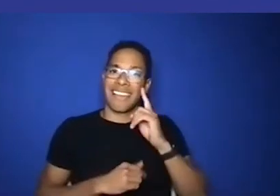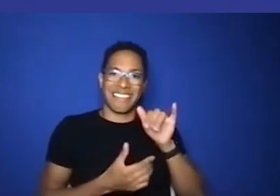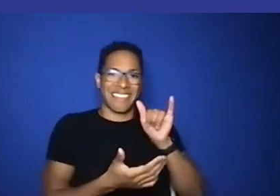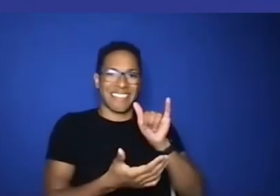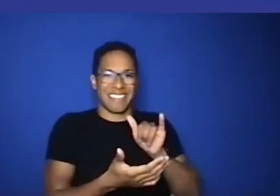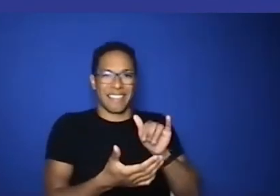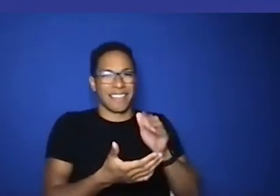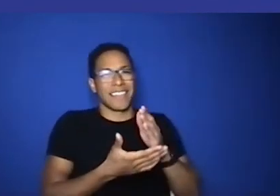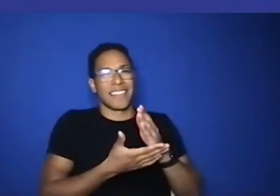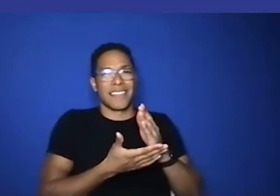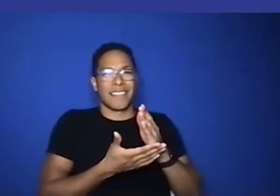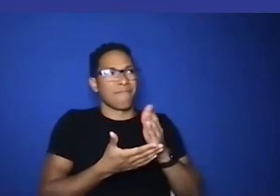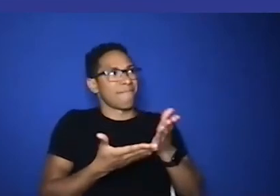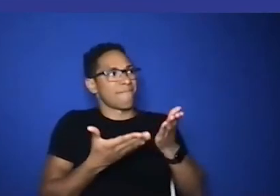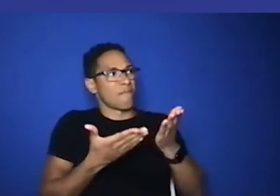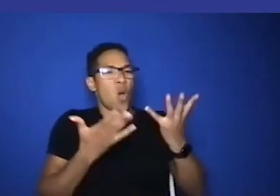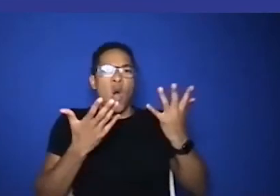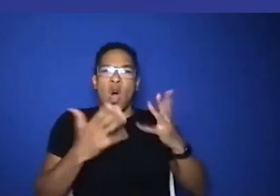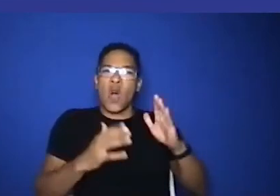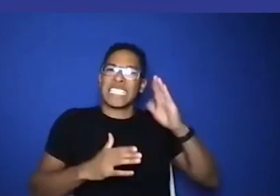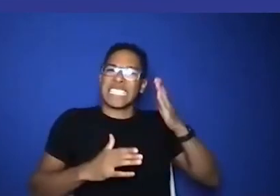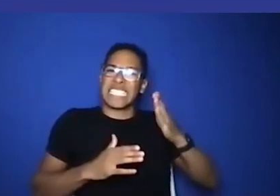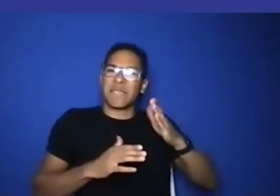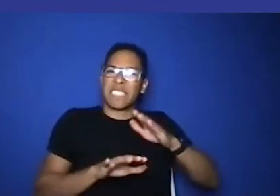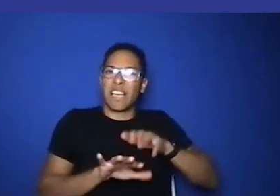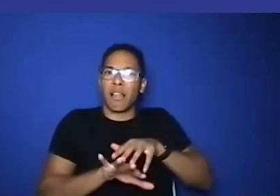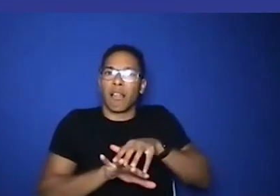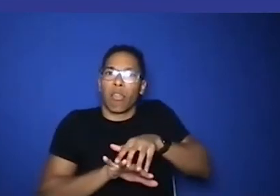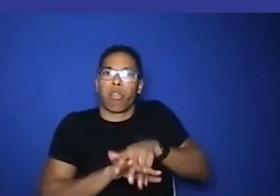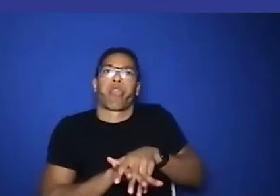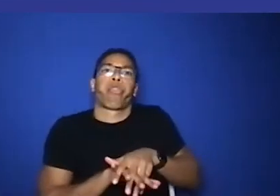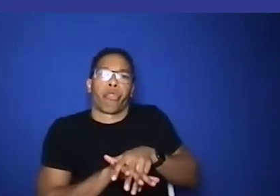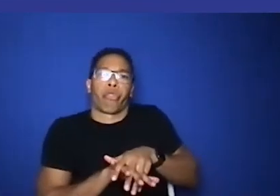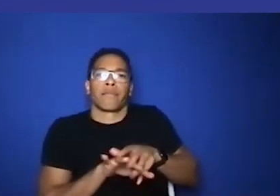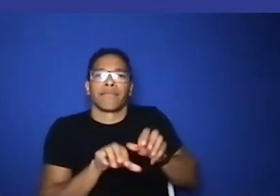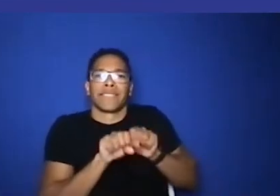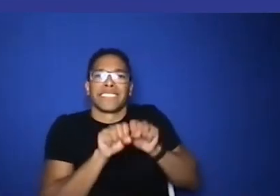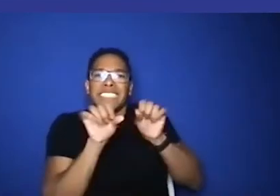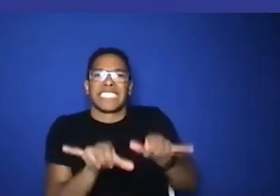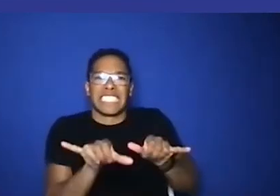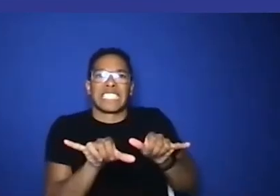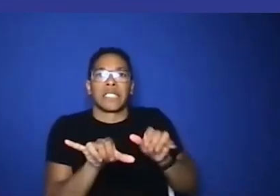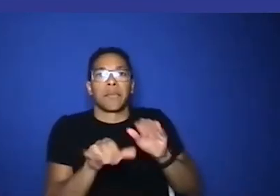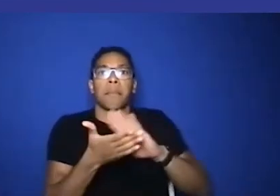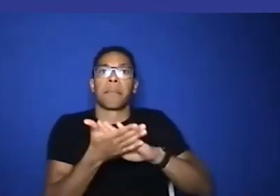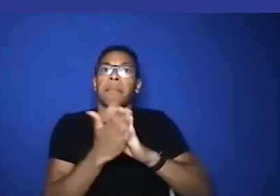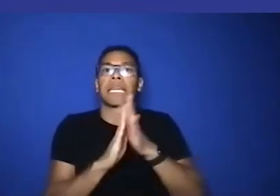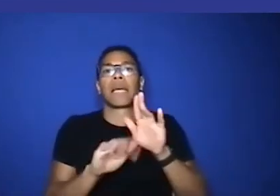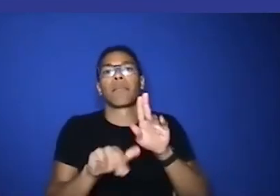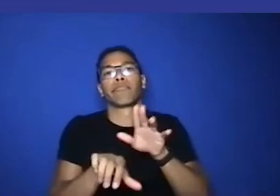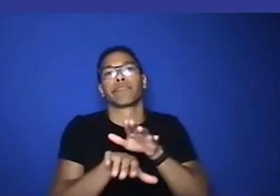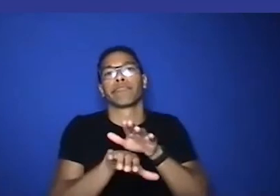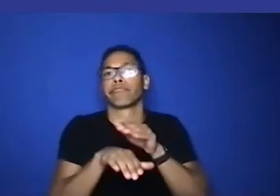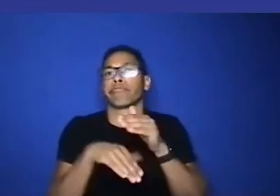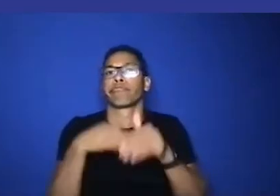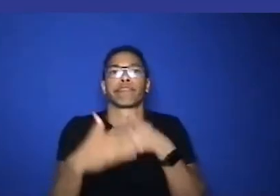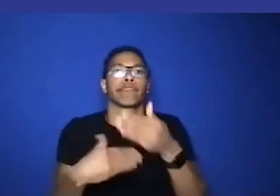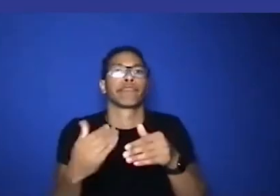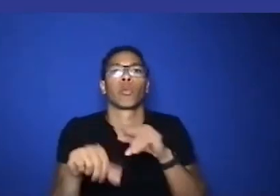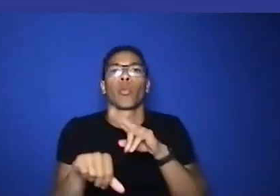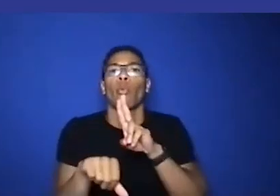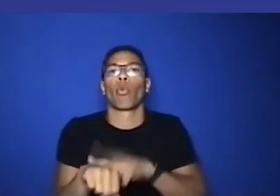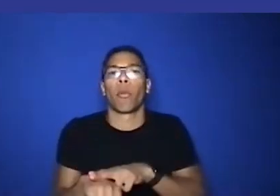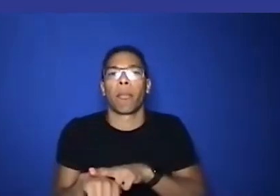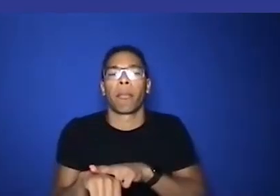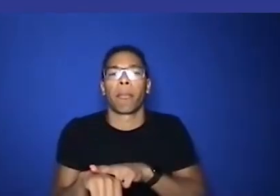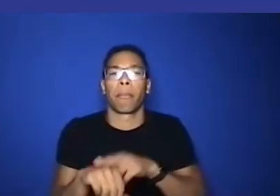play by having the hoards and the accumulation and the enormity of the collections within institutions, is that